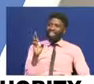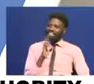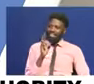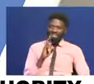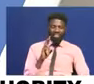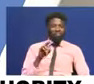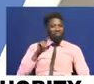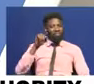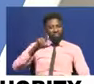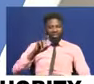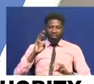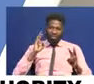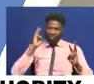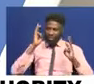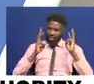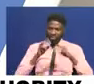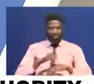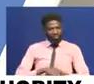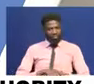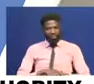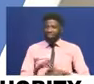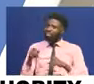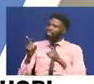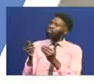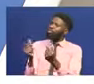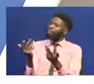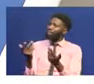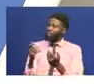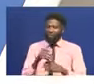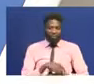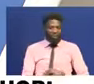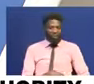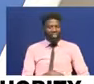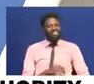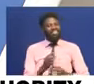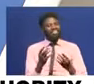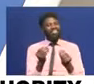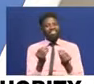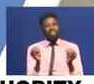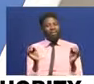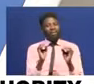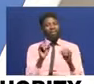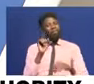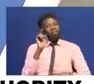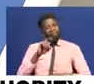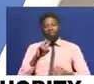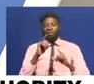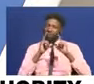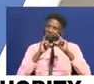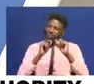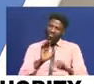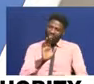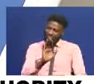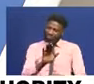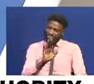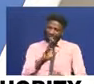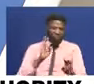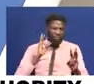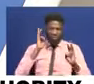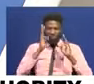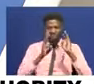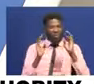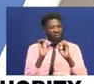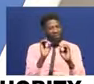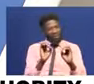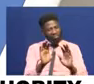natural, all right? Then how are you dealing with that? It is not easy, because you have got to keep giving reassurance, you have got to provide the support. And this